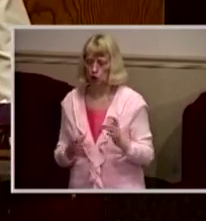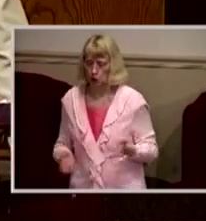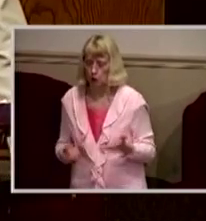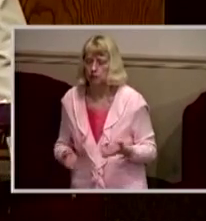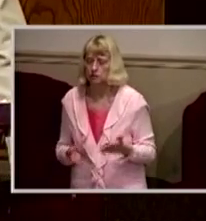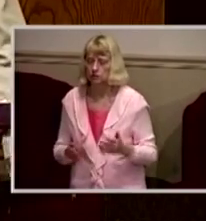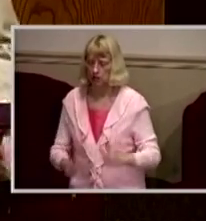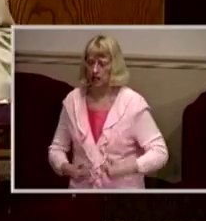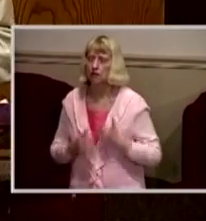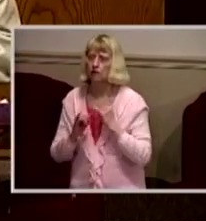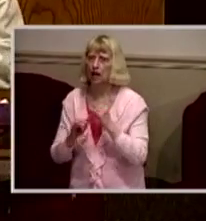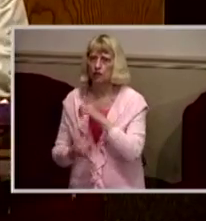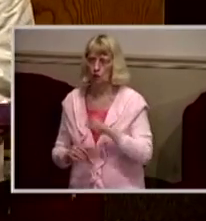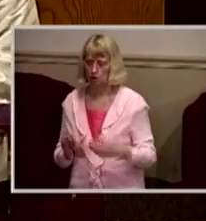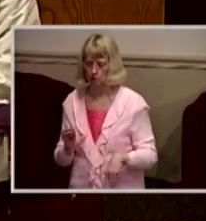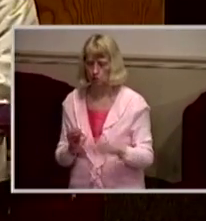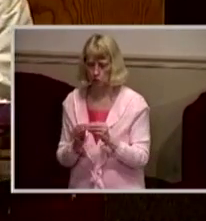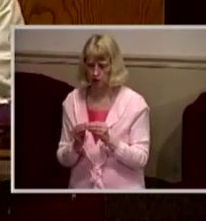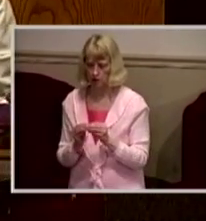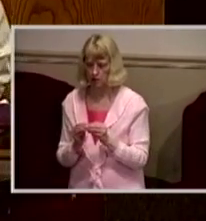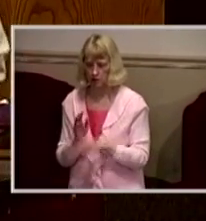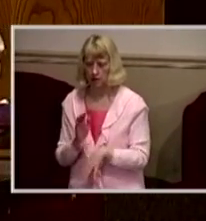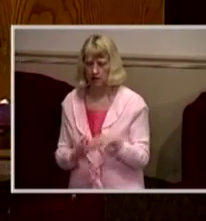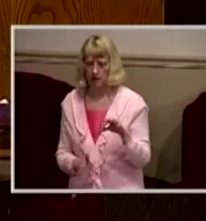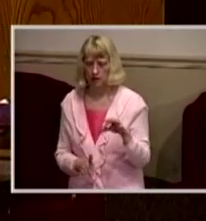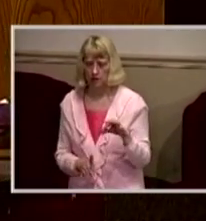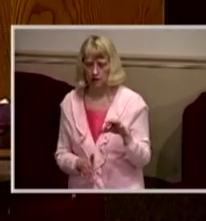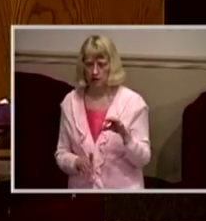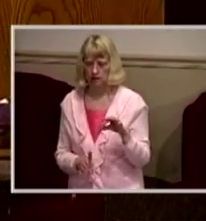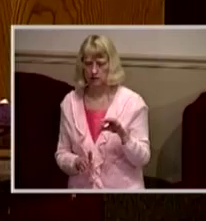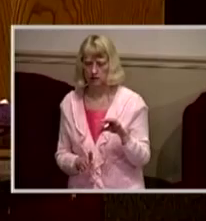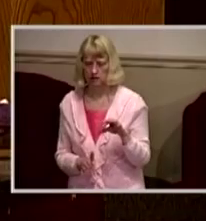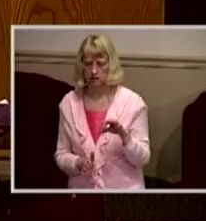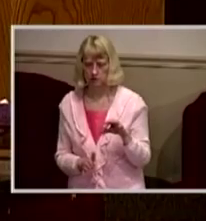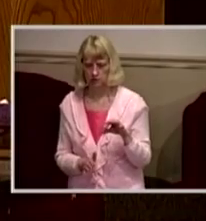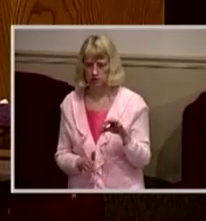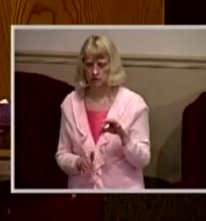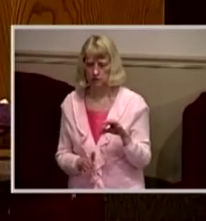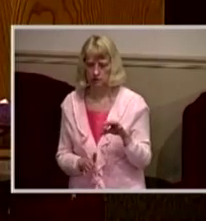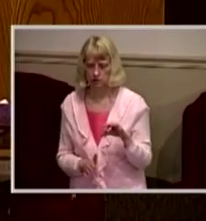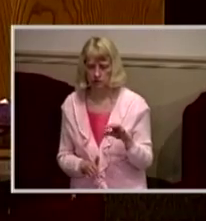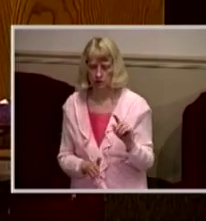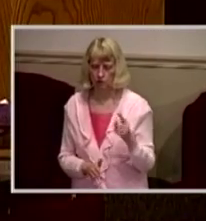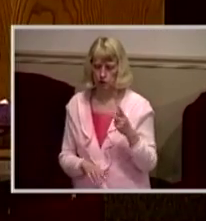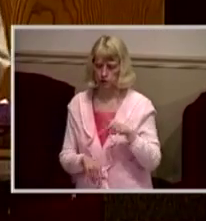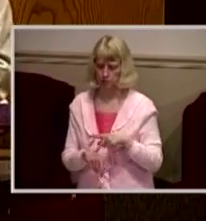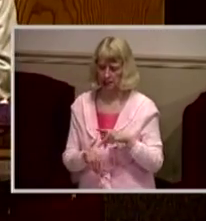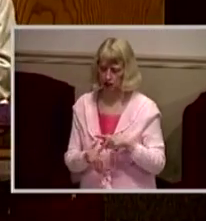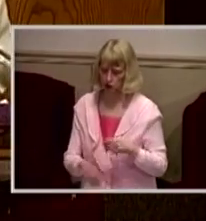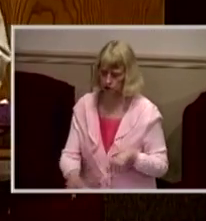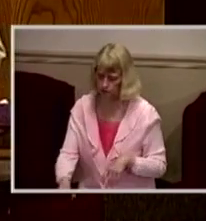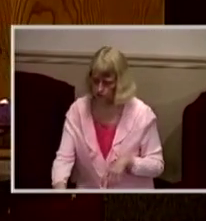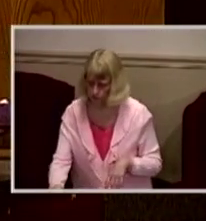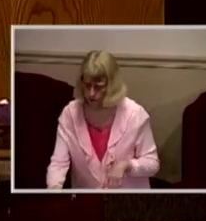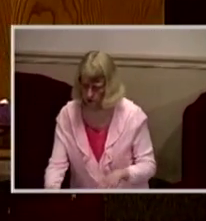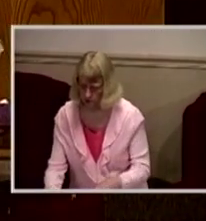more. But turn with me, if you would please, to the book of 1 Peter.